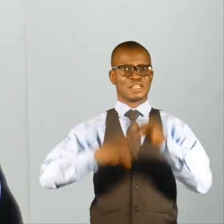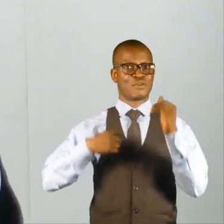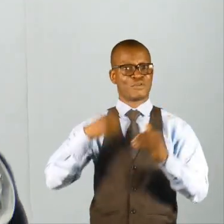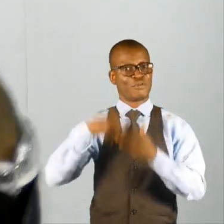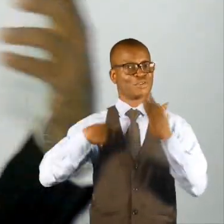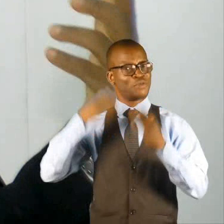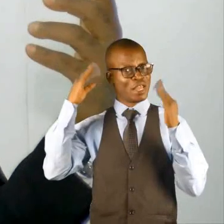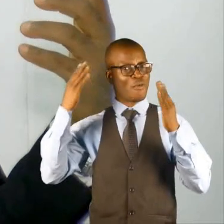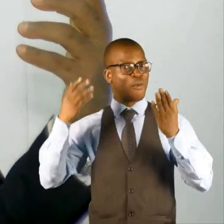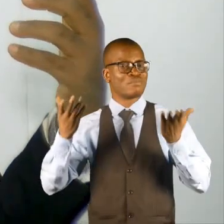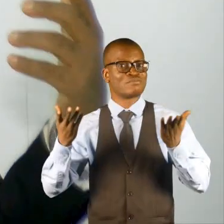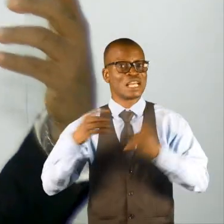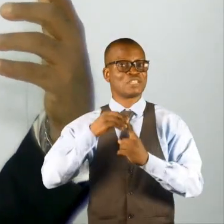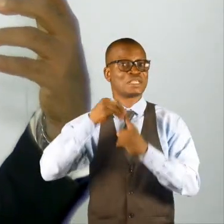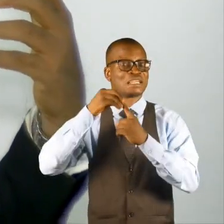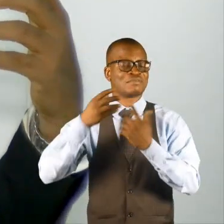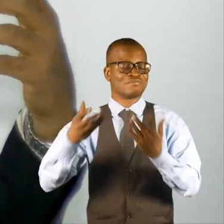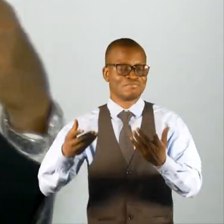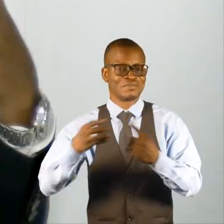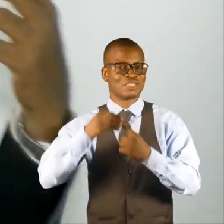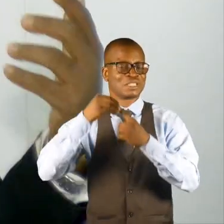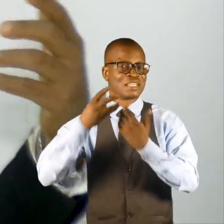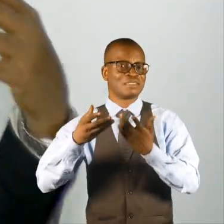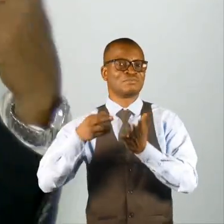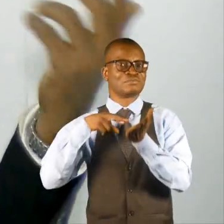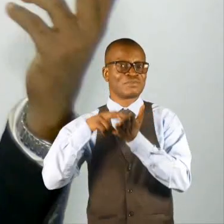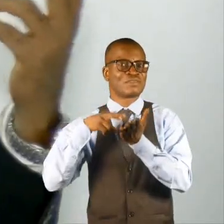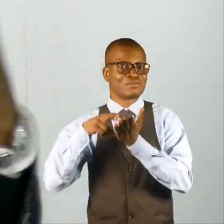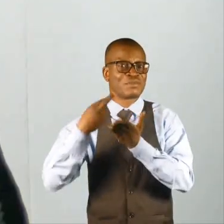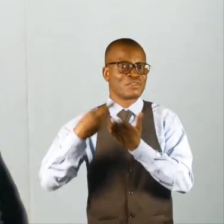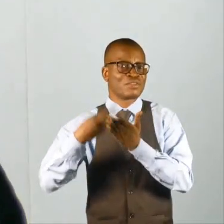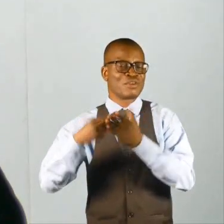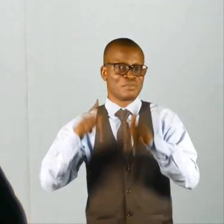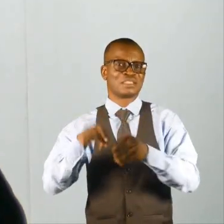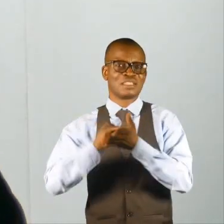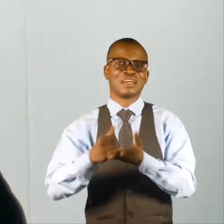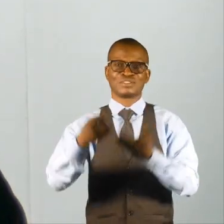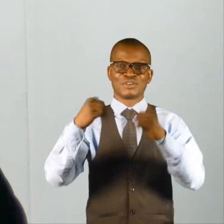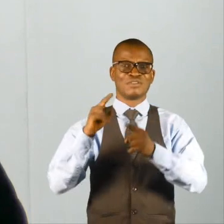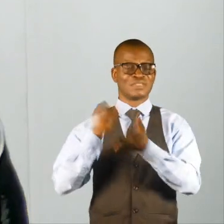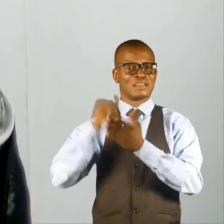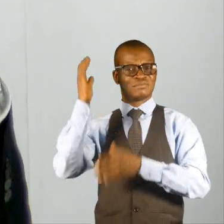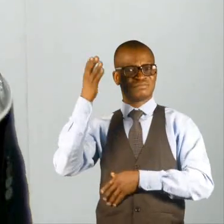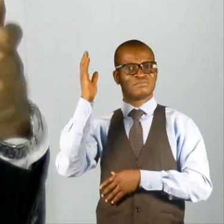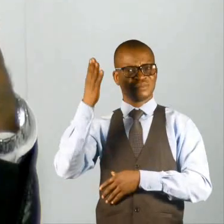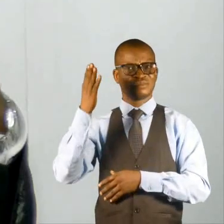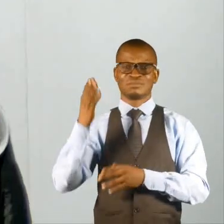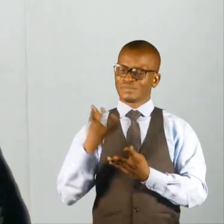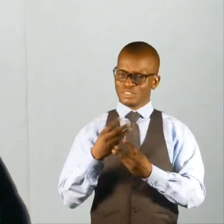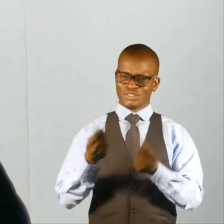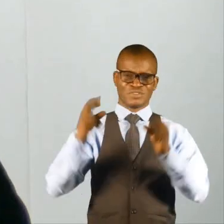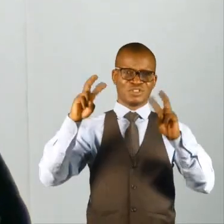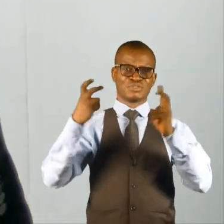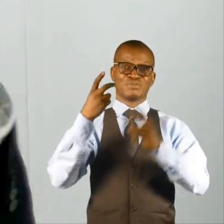more robust than the content that we envisaged, particularly as the resource persons that came from here addressed